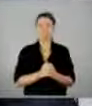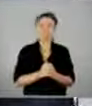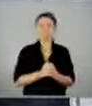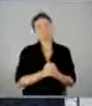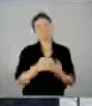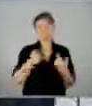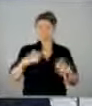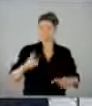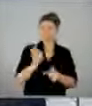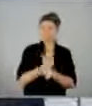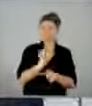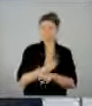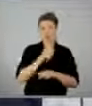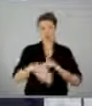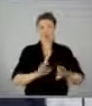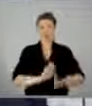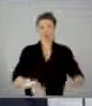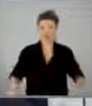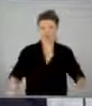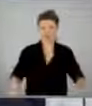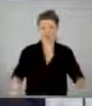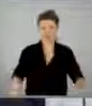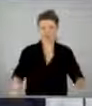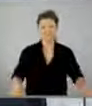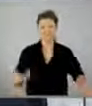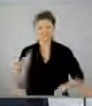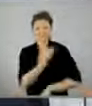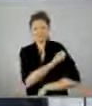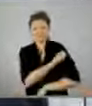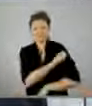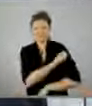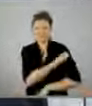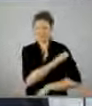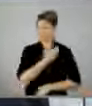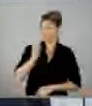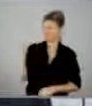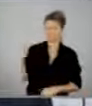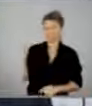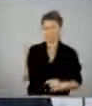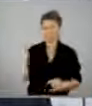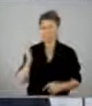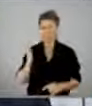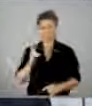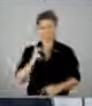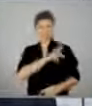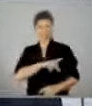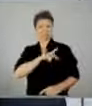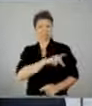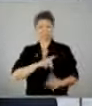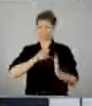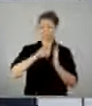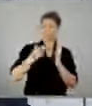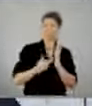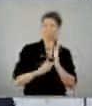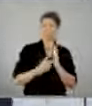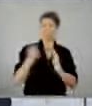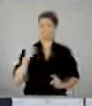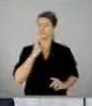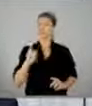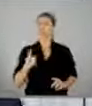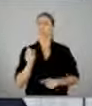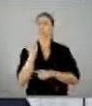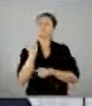Professor Skerritt who says that that vaccine is safe for your children to take. This is the same Professor Skerritt who's telling you, when it